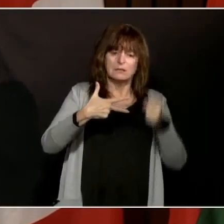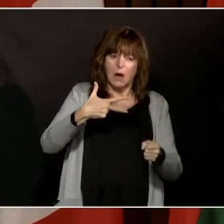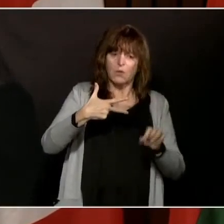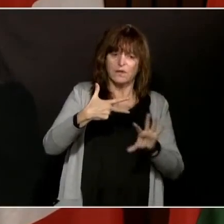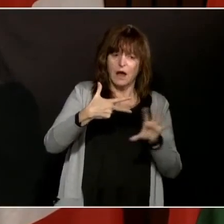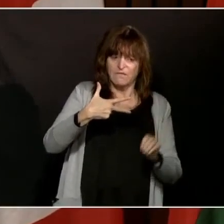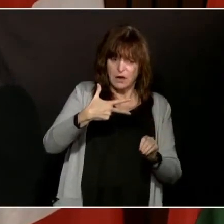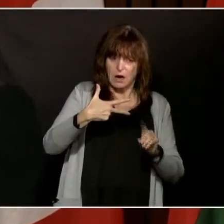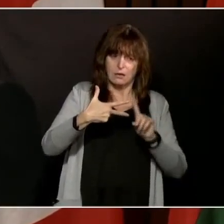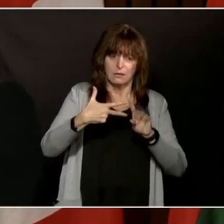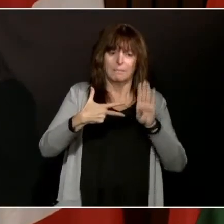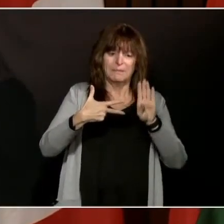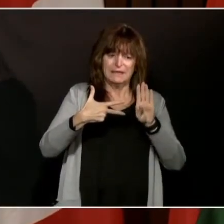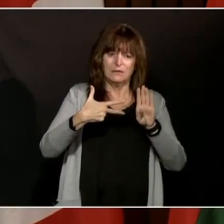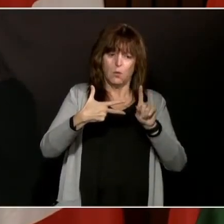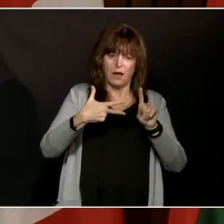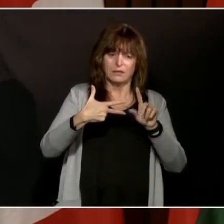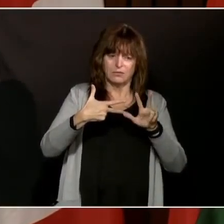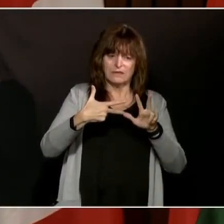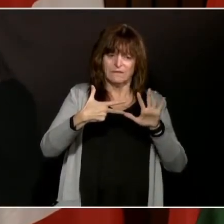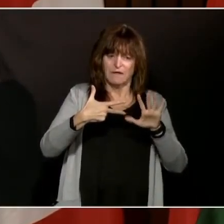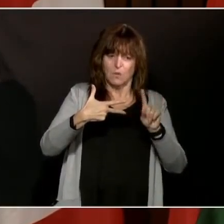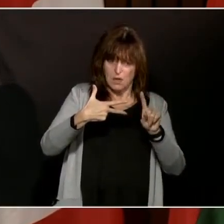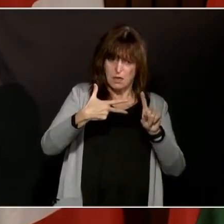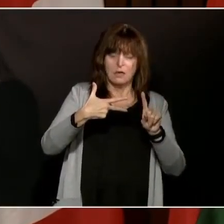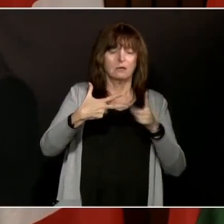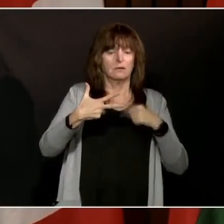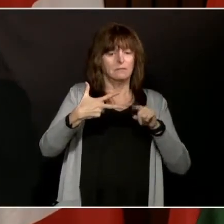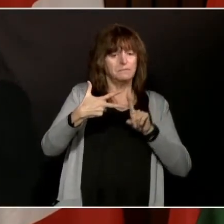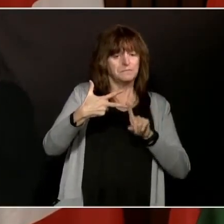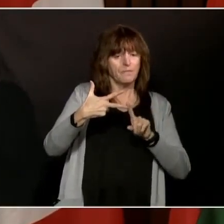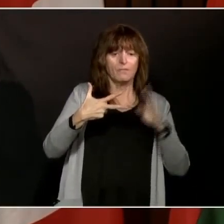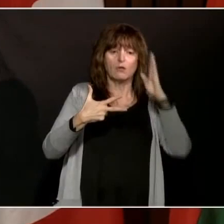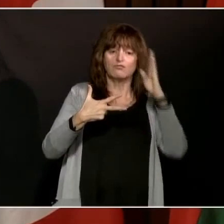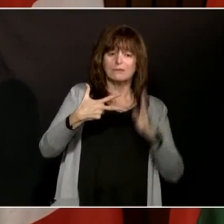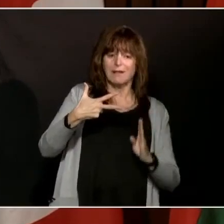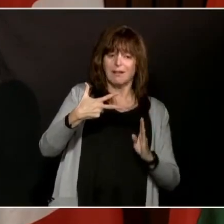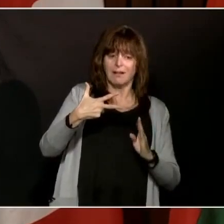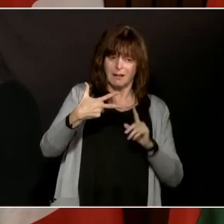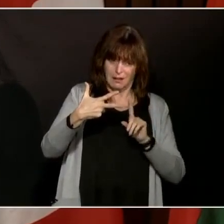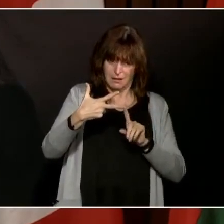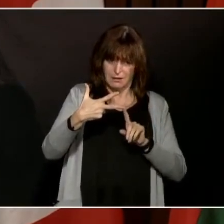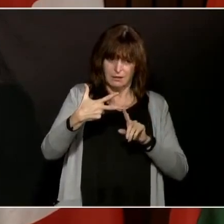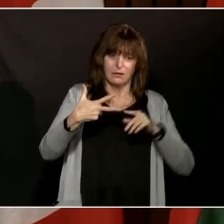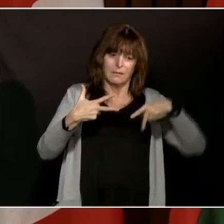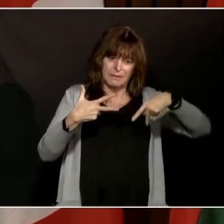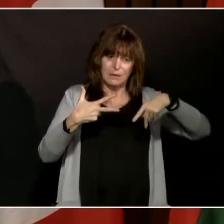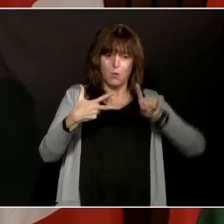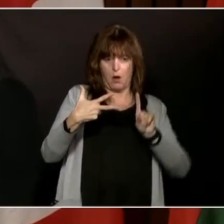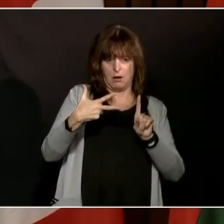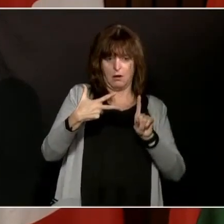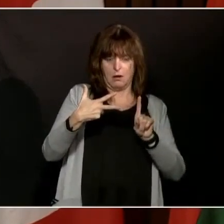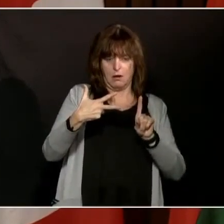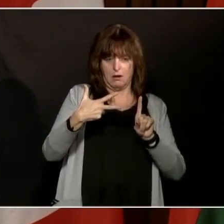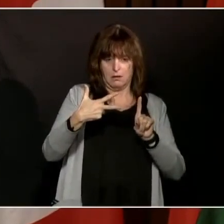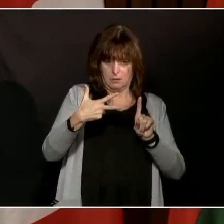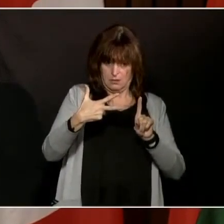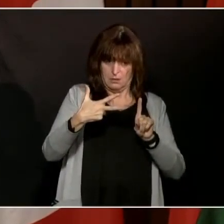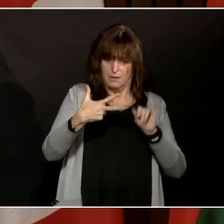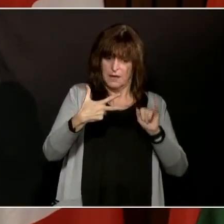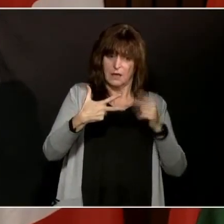the B.1.351, and the Brazilian variant, otherwise known as P.1. All three of these